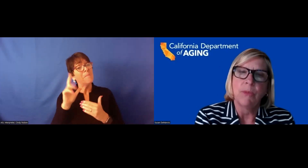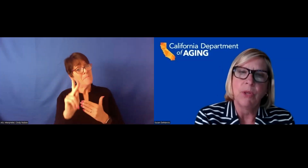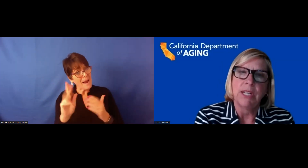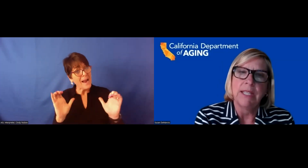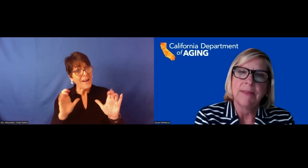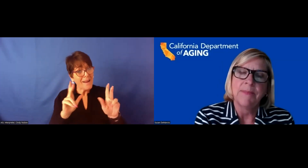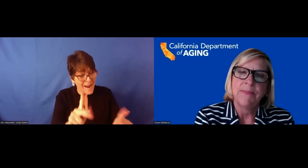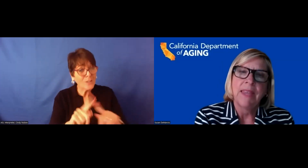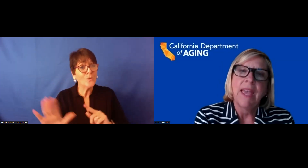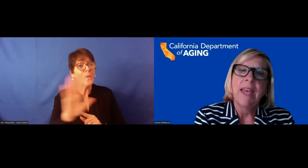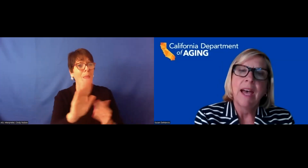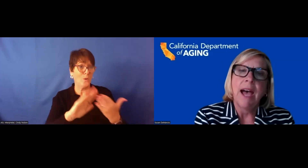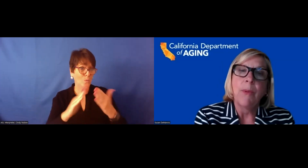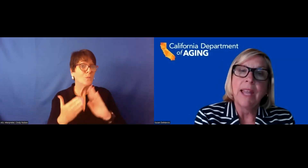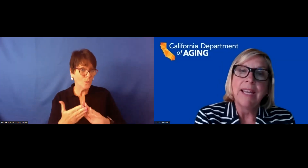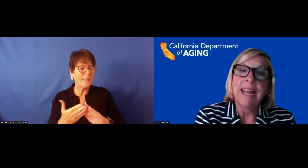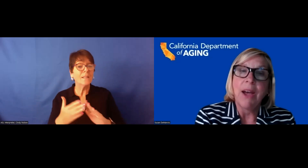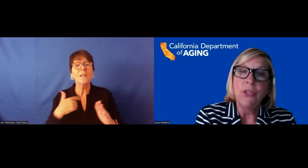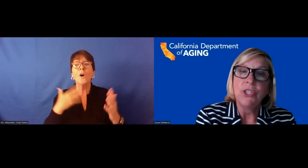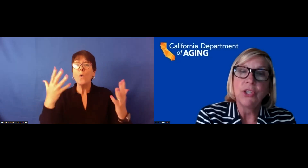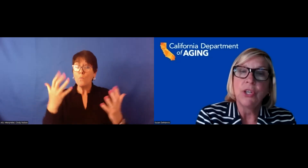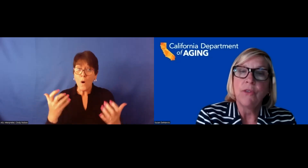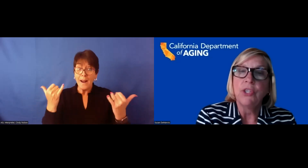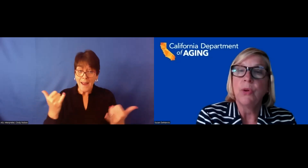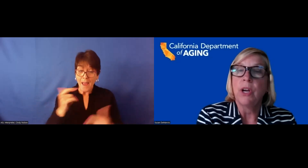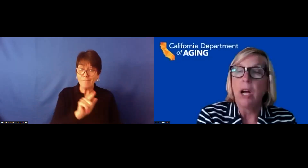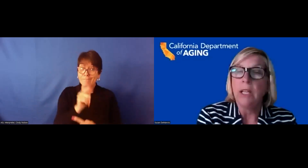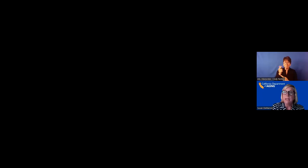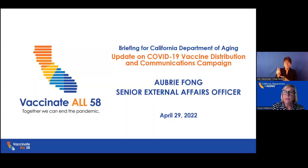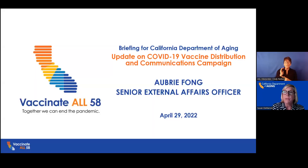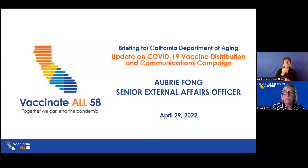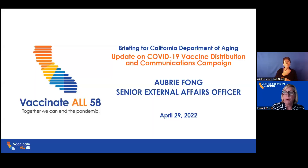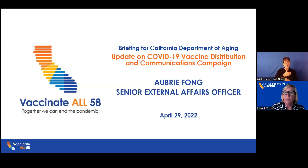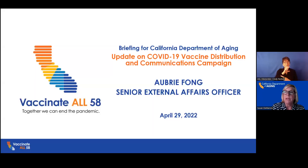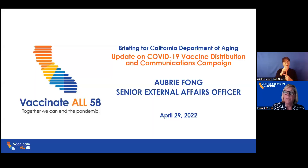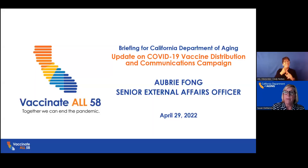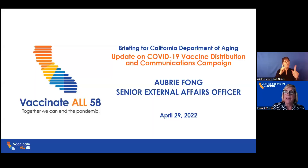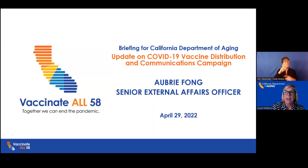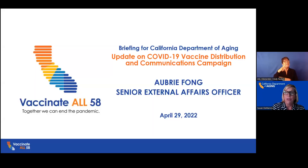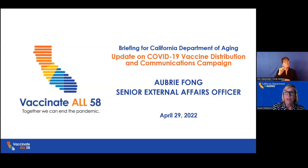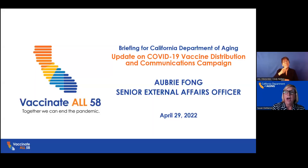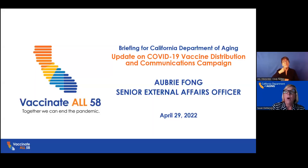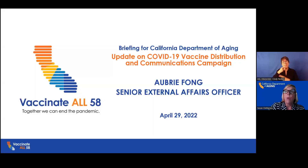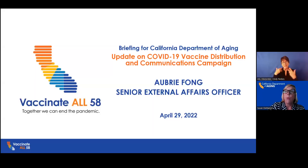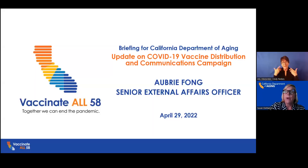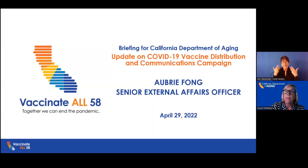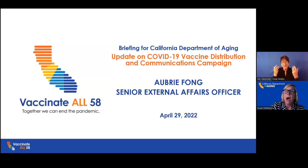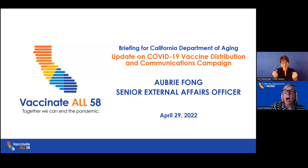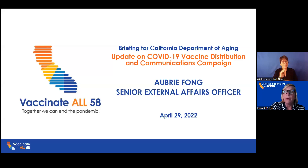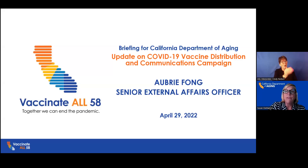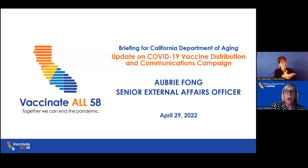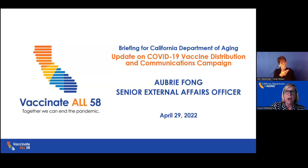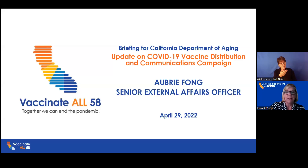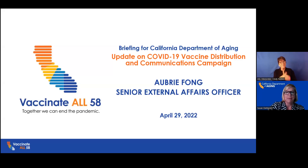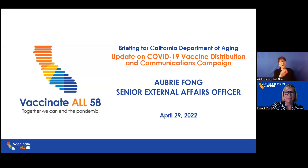their communities. I would like now to turn it over to our colleague from the Department of Public Health. Welcome,